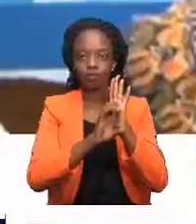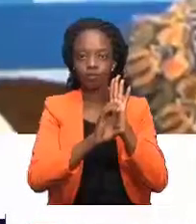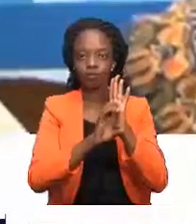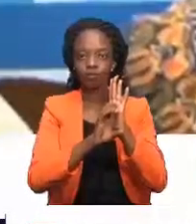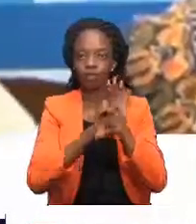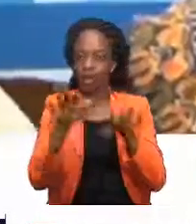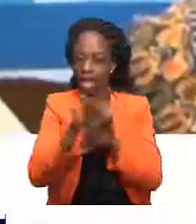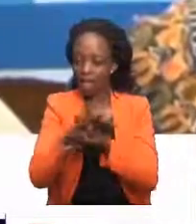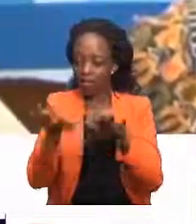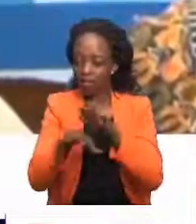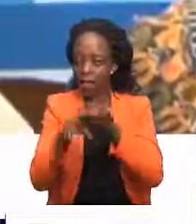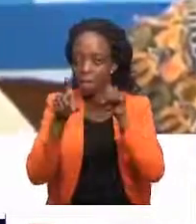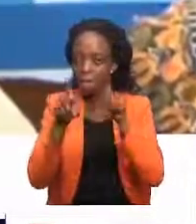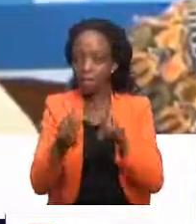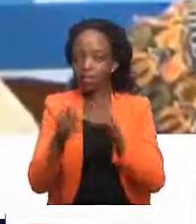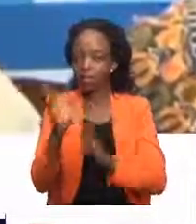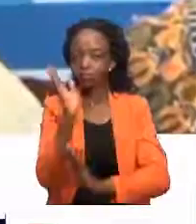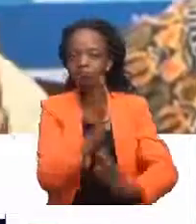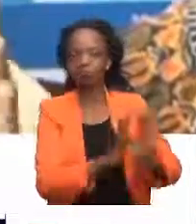Everything must be open.